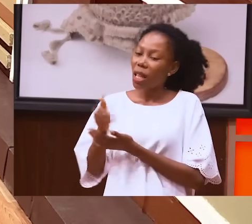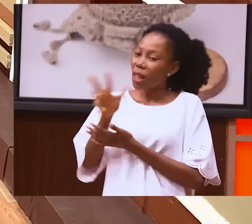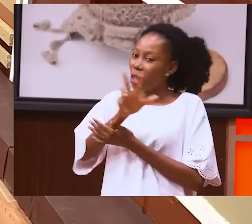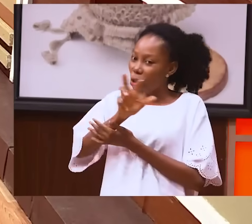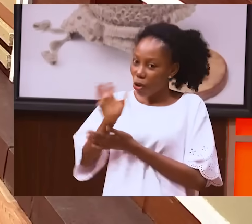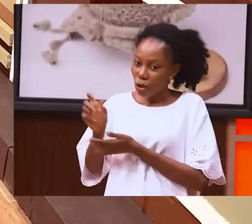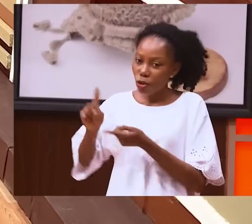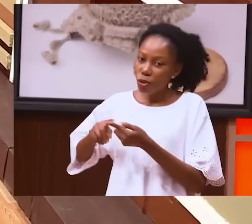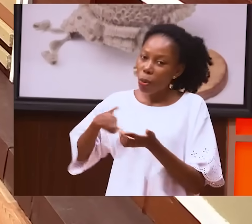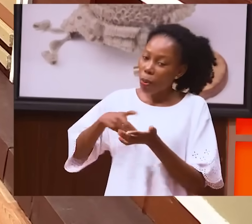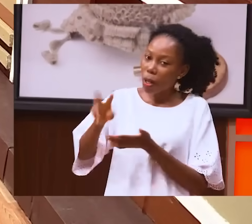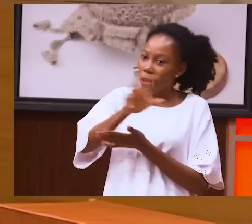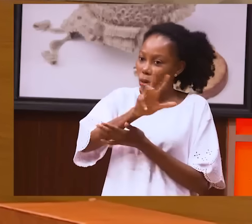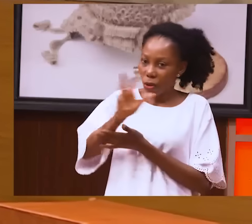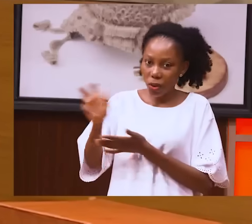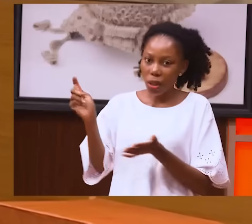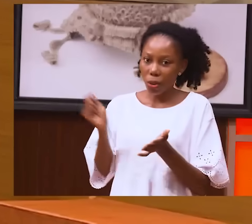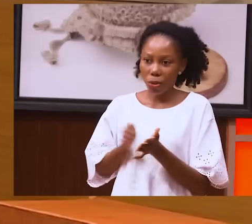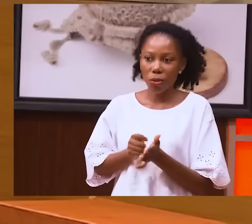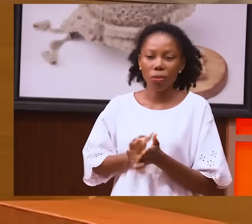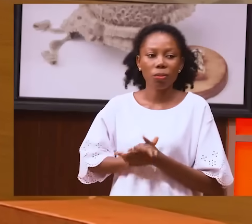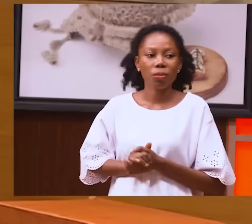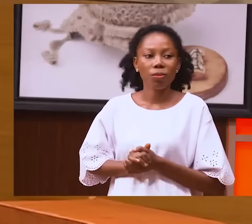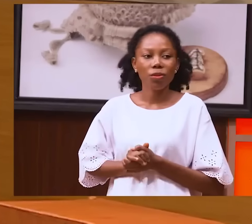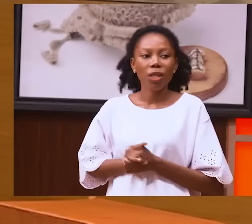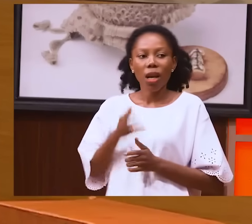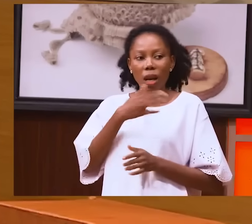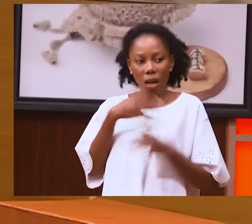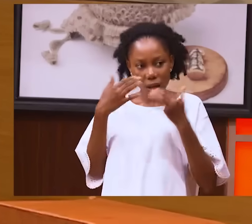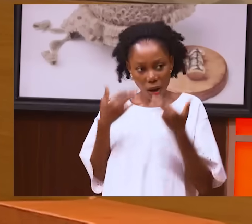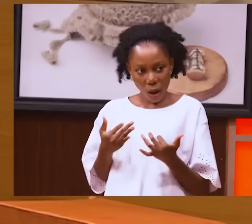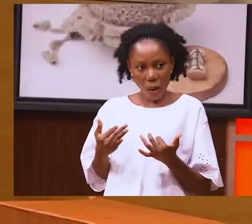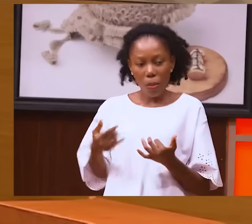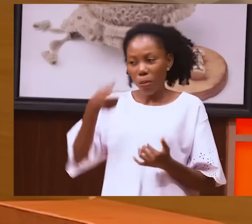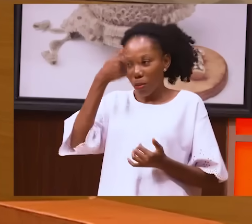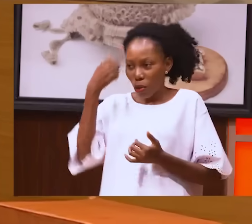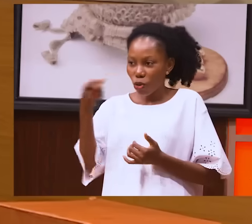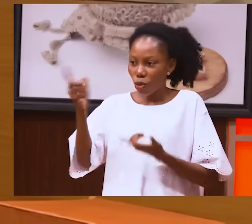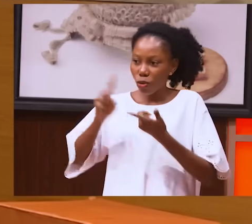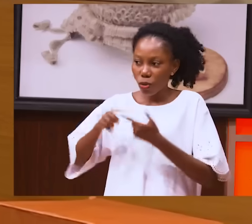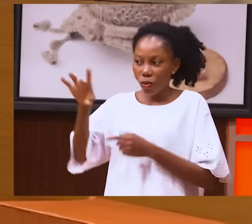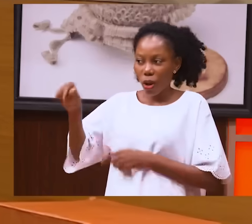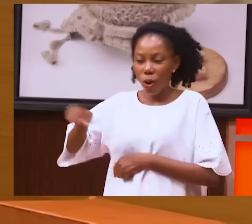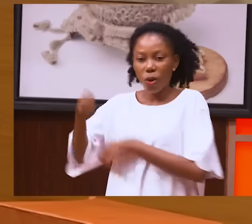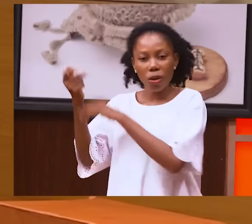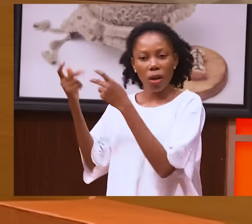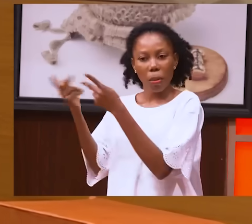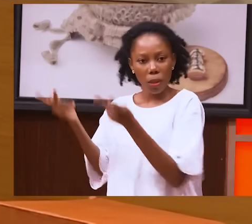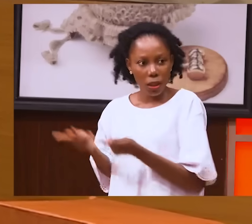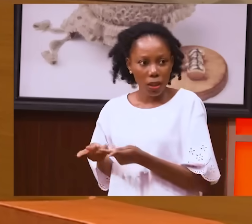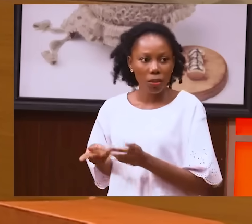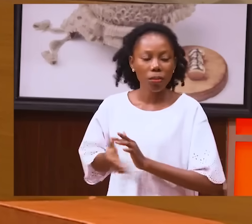that because you're having difficulty raising everything, and the fact that you mentioned that you want to get somewhere else. So he decided